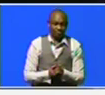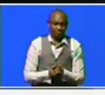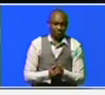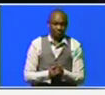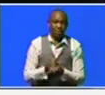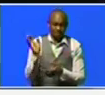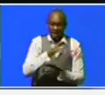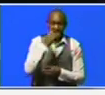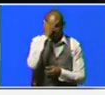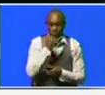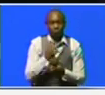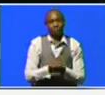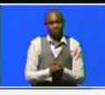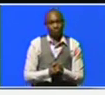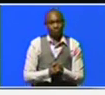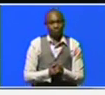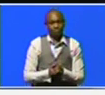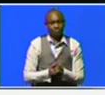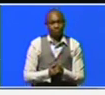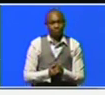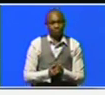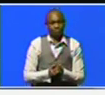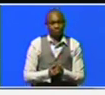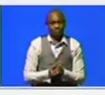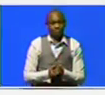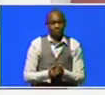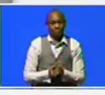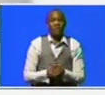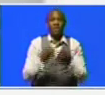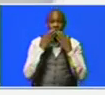back to Yvonne. All right. Thank you very much.